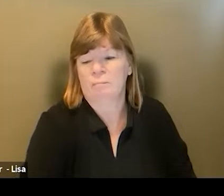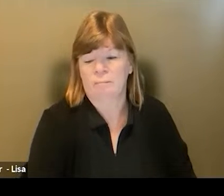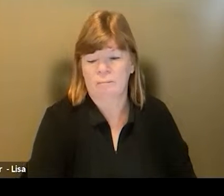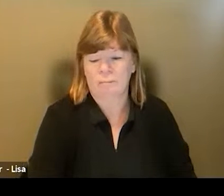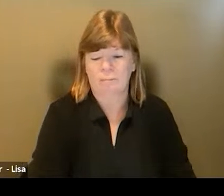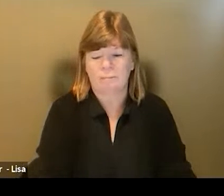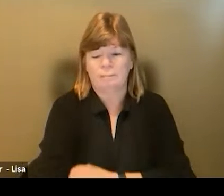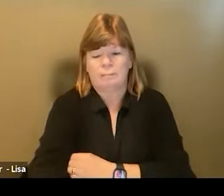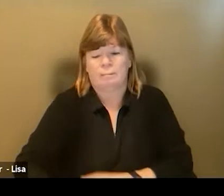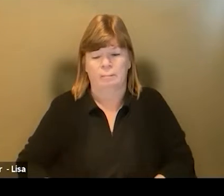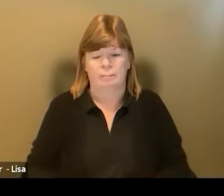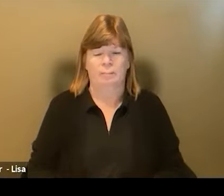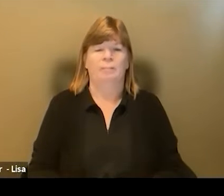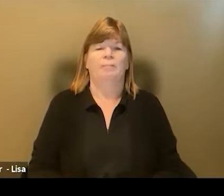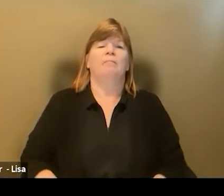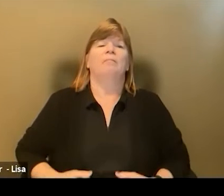please.